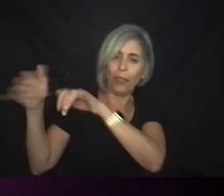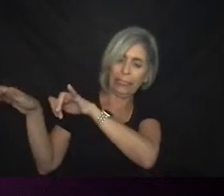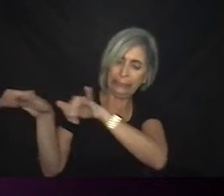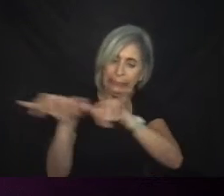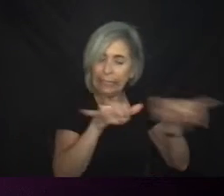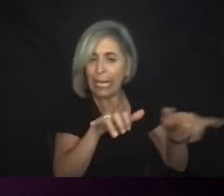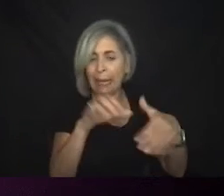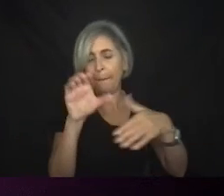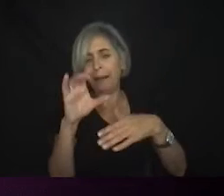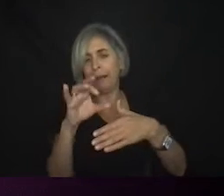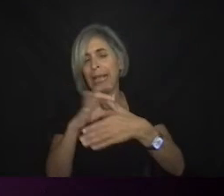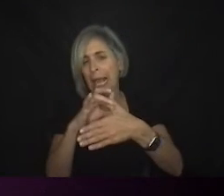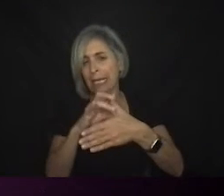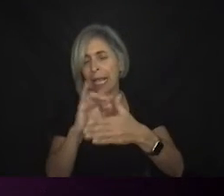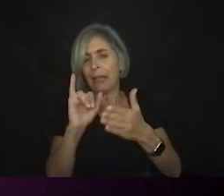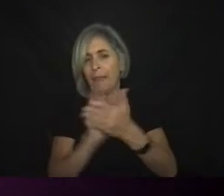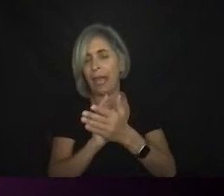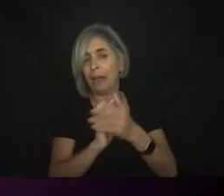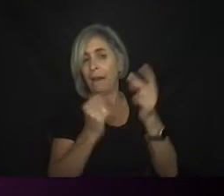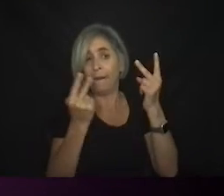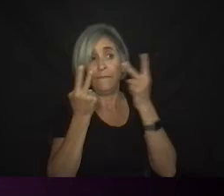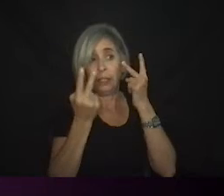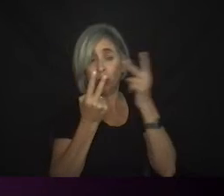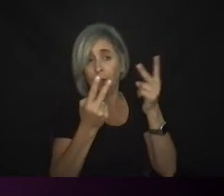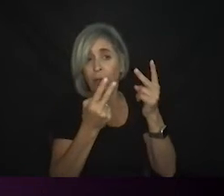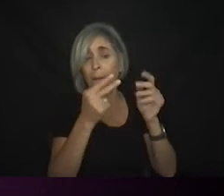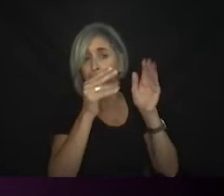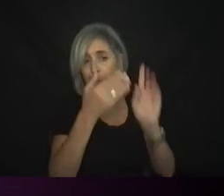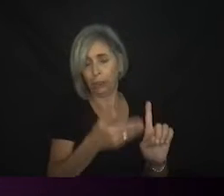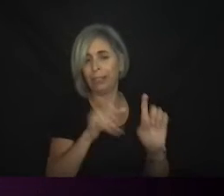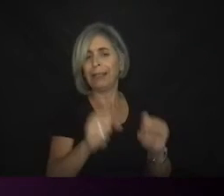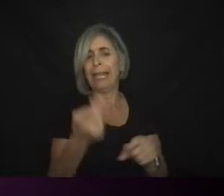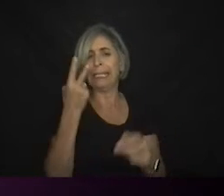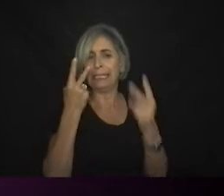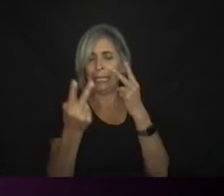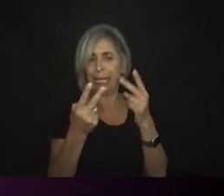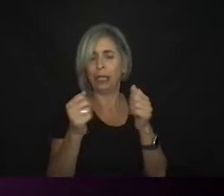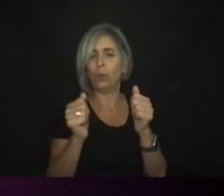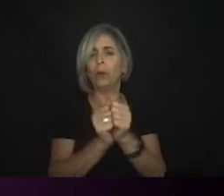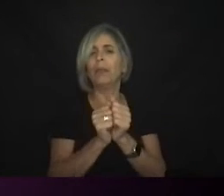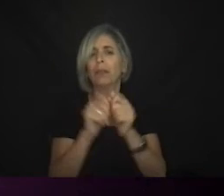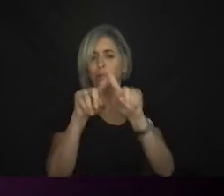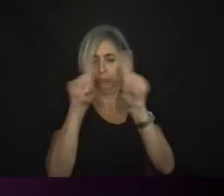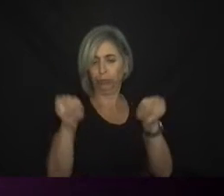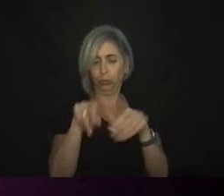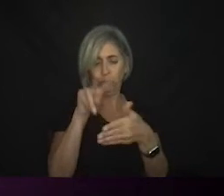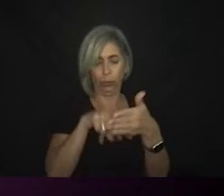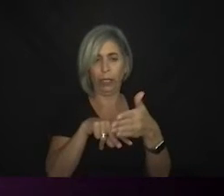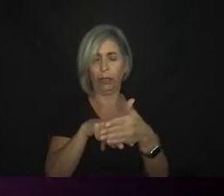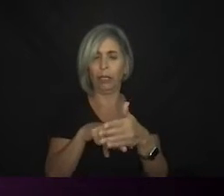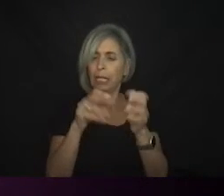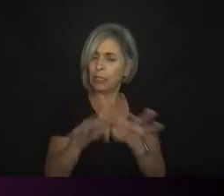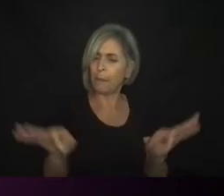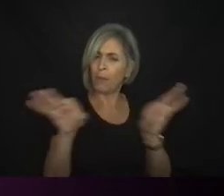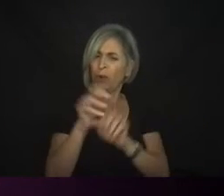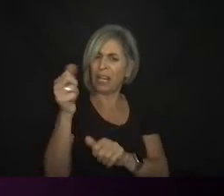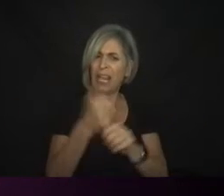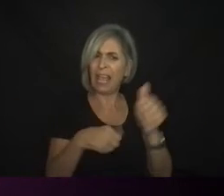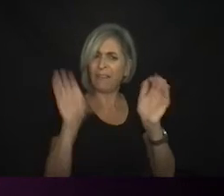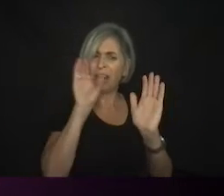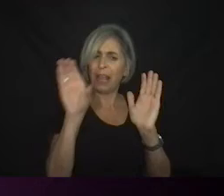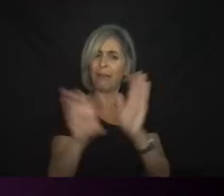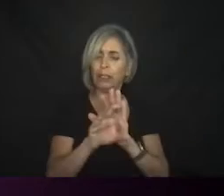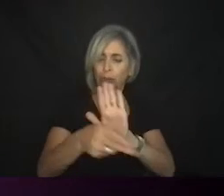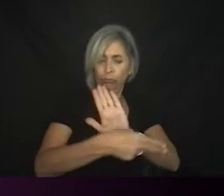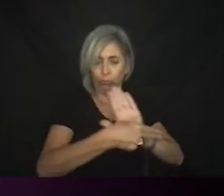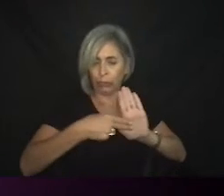would get from this image in that context. And the important thing here is that every image needs an alt